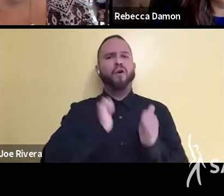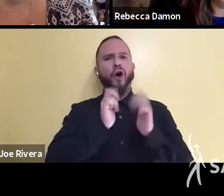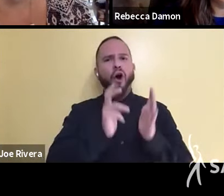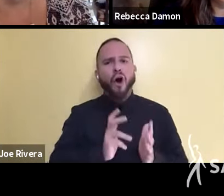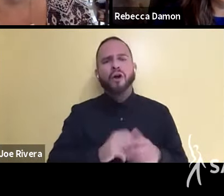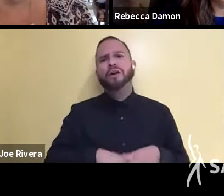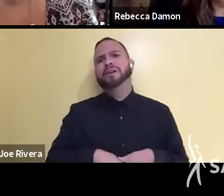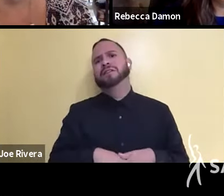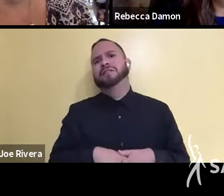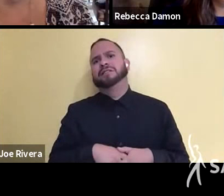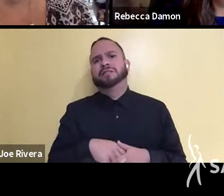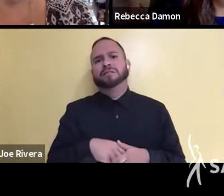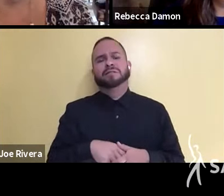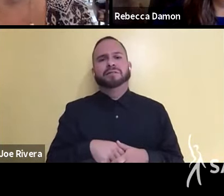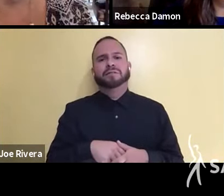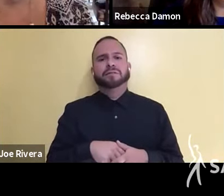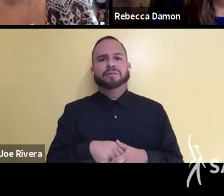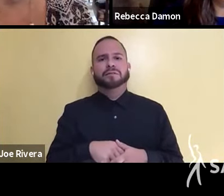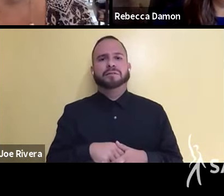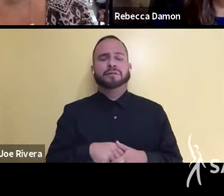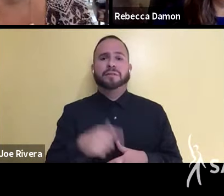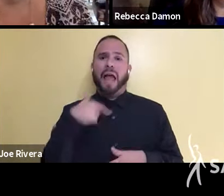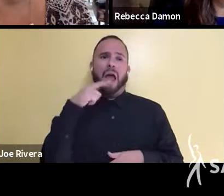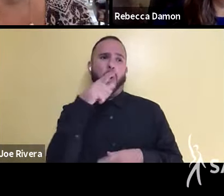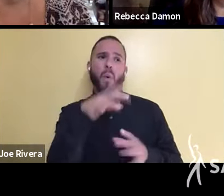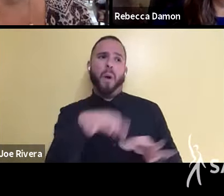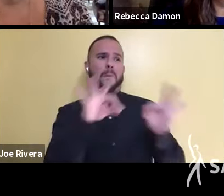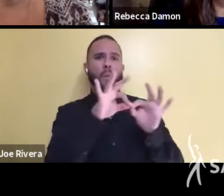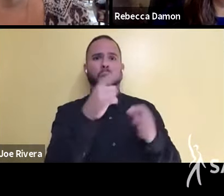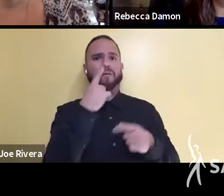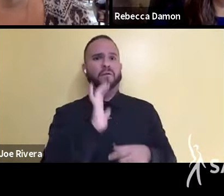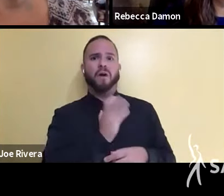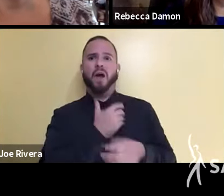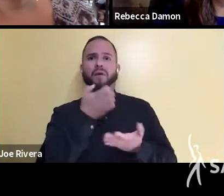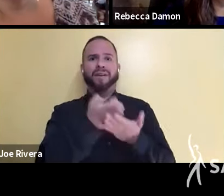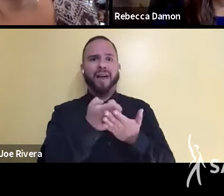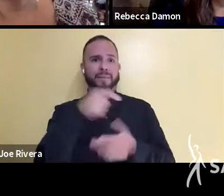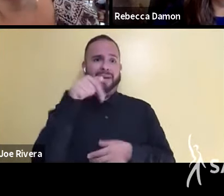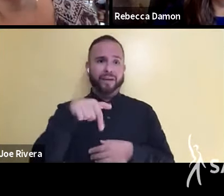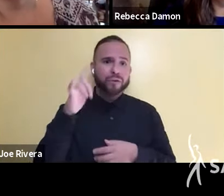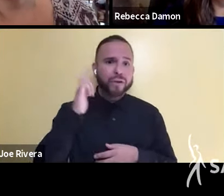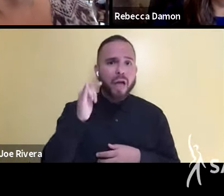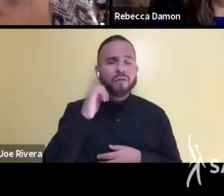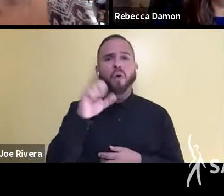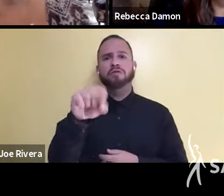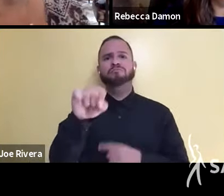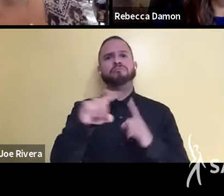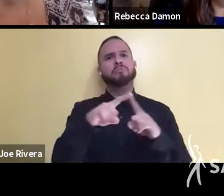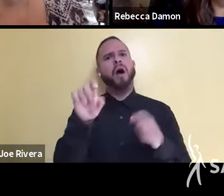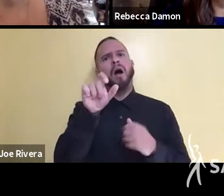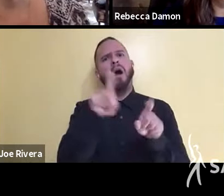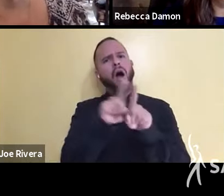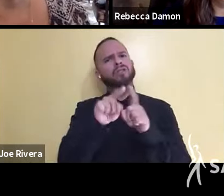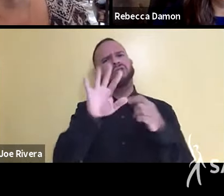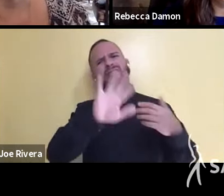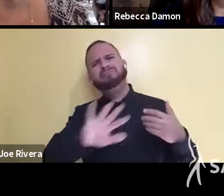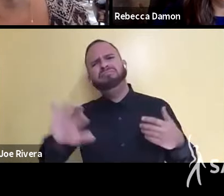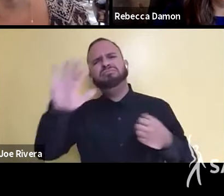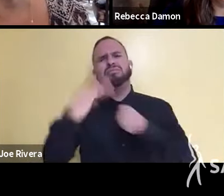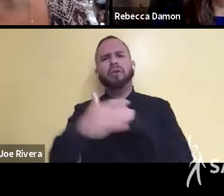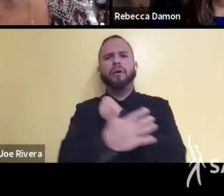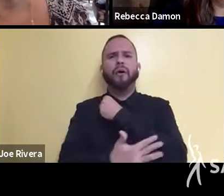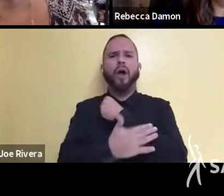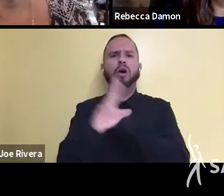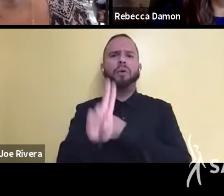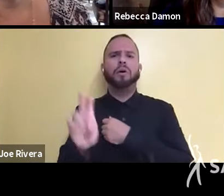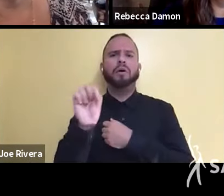just how important you are to our economy, not only here in California, but across the country. That is